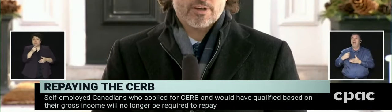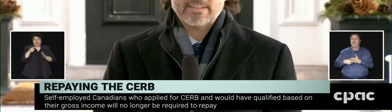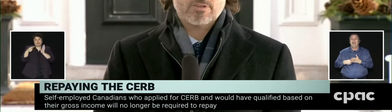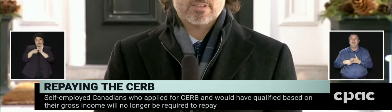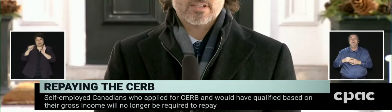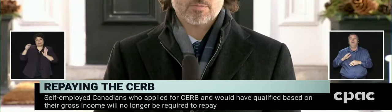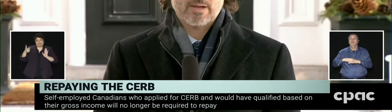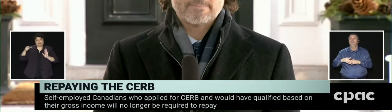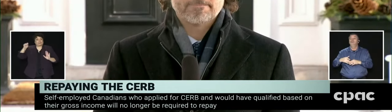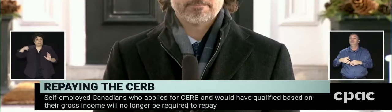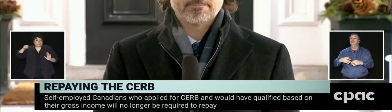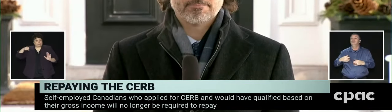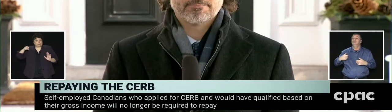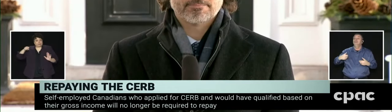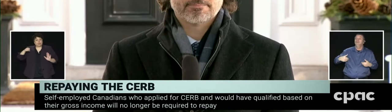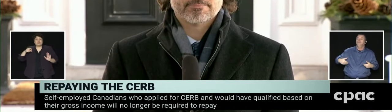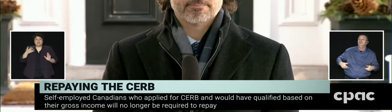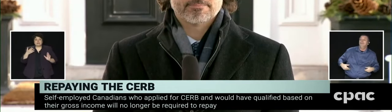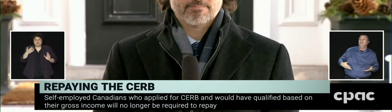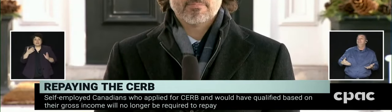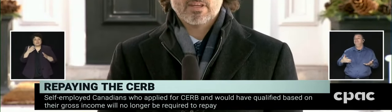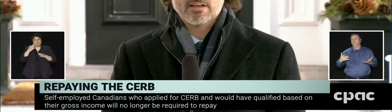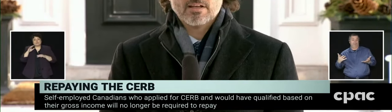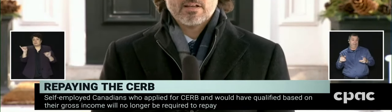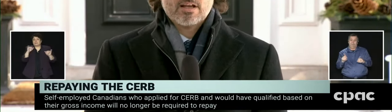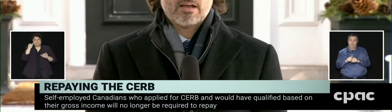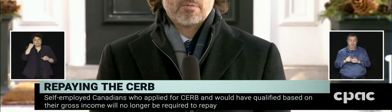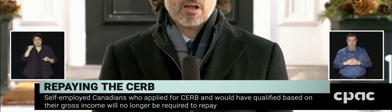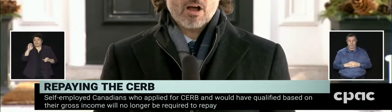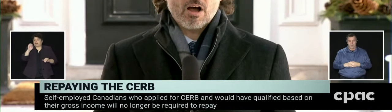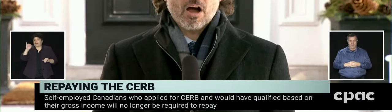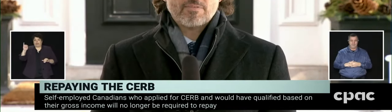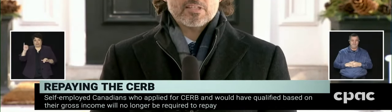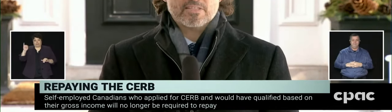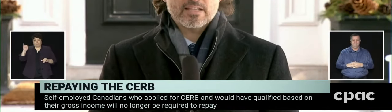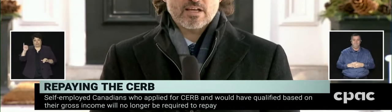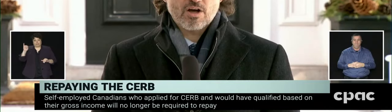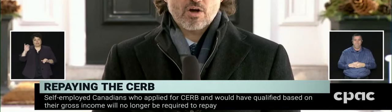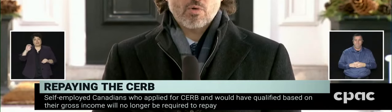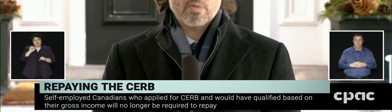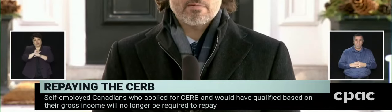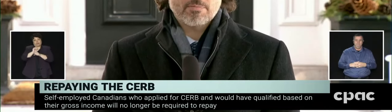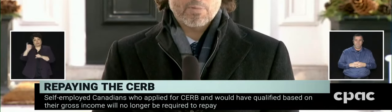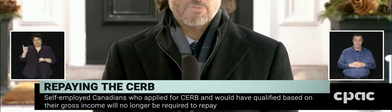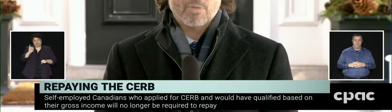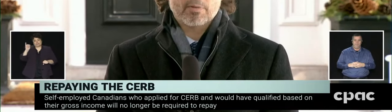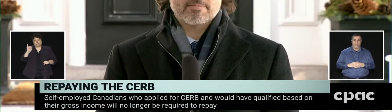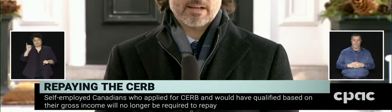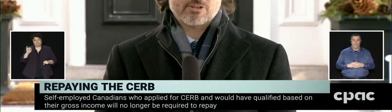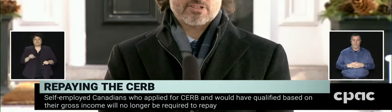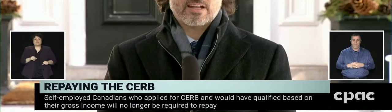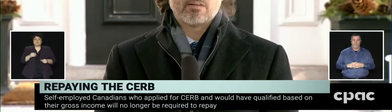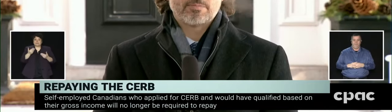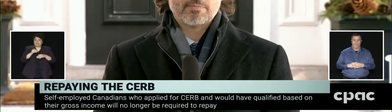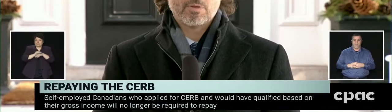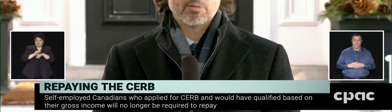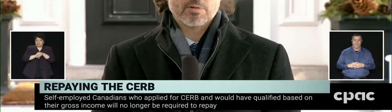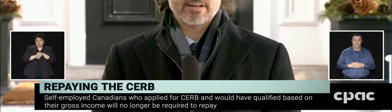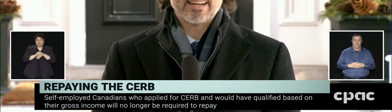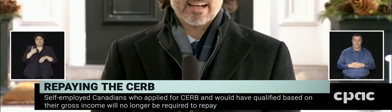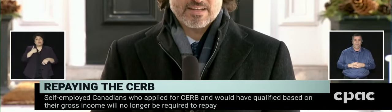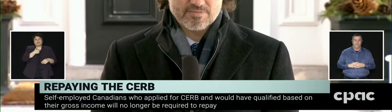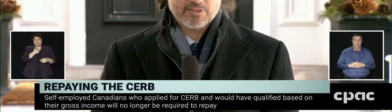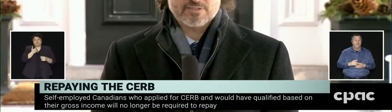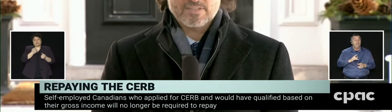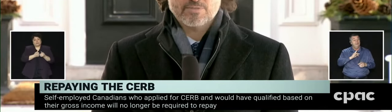sur leur assurance-emploi. Can I ask you to repeat that in English, please? Obviously, we put forward measures to help people who